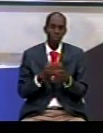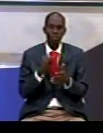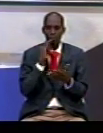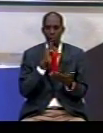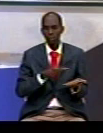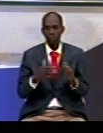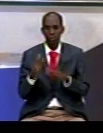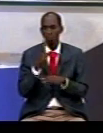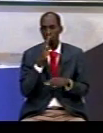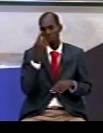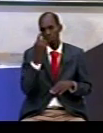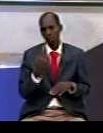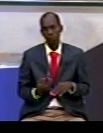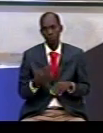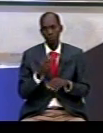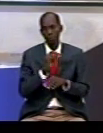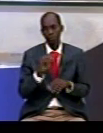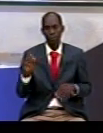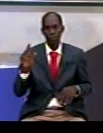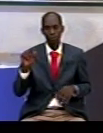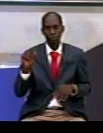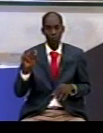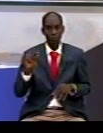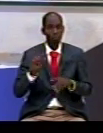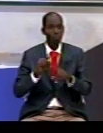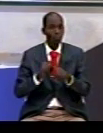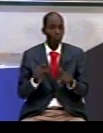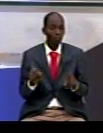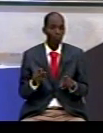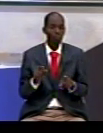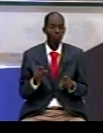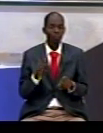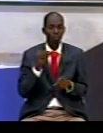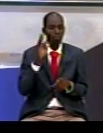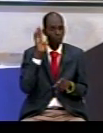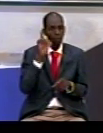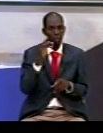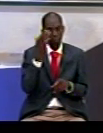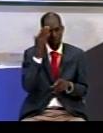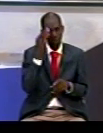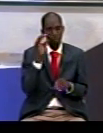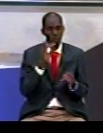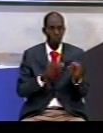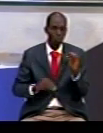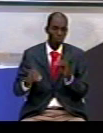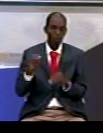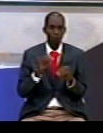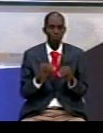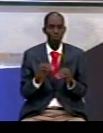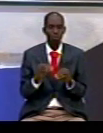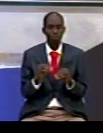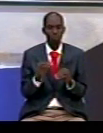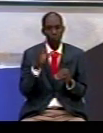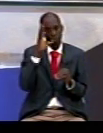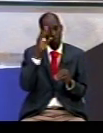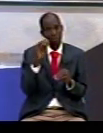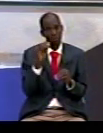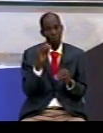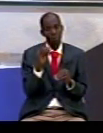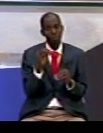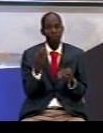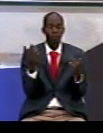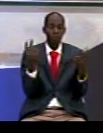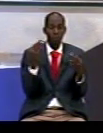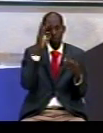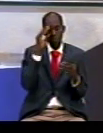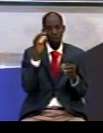being alone. Verse 20. But wilt thou know, O vain man, that faith without works